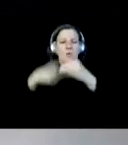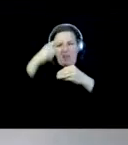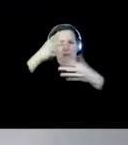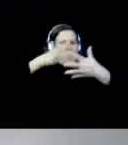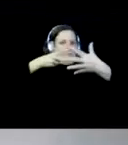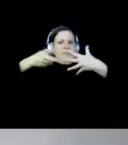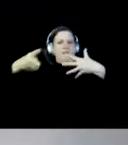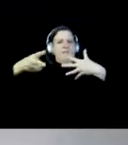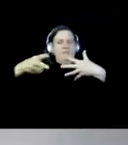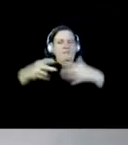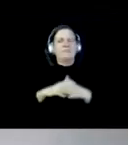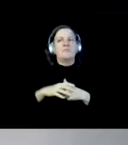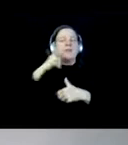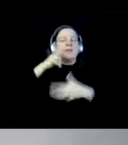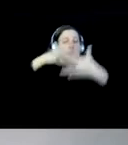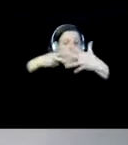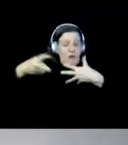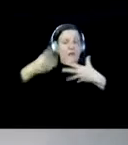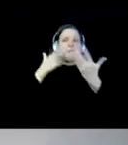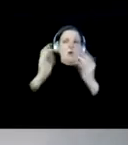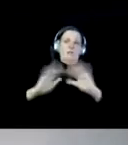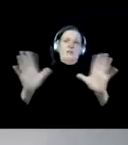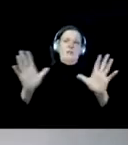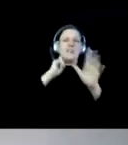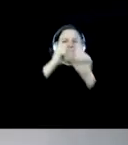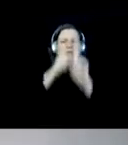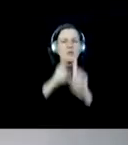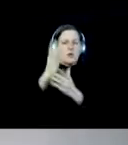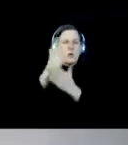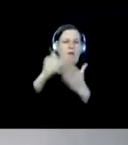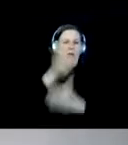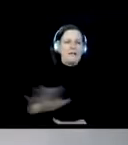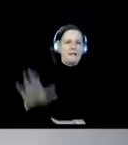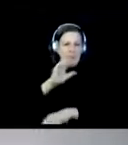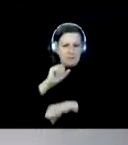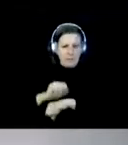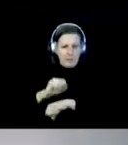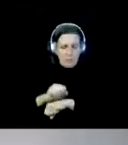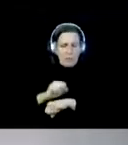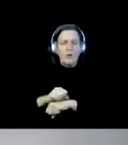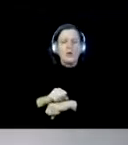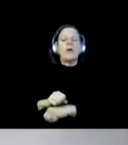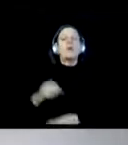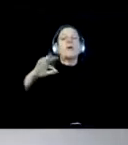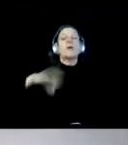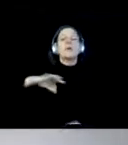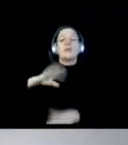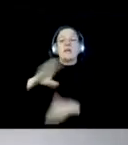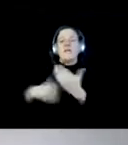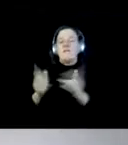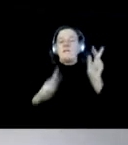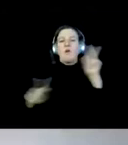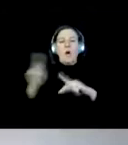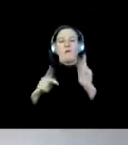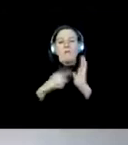And transparency is evident in certain aspects of your work, the credits that feature all the persons cited or who influenced